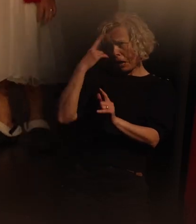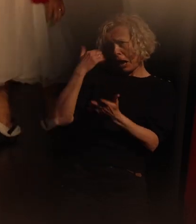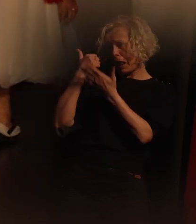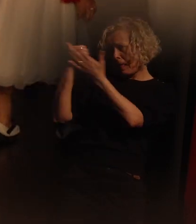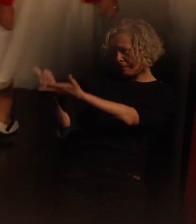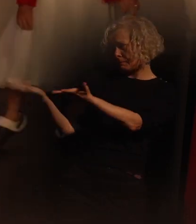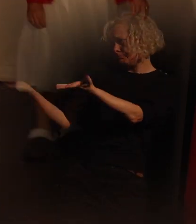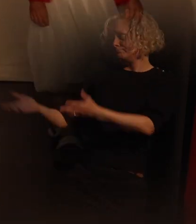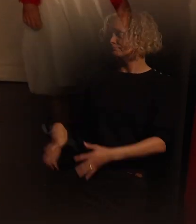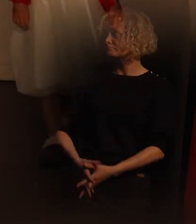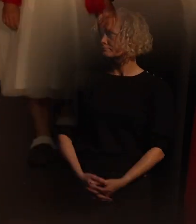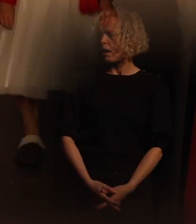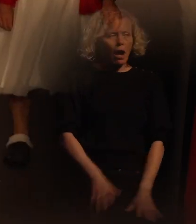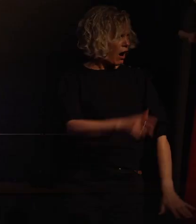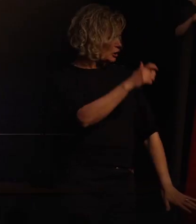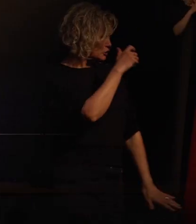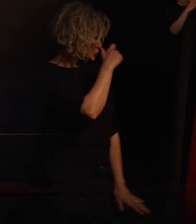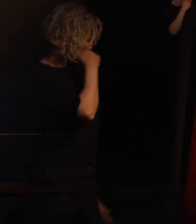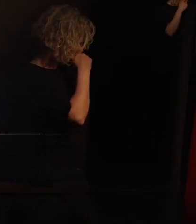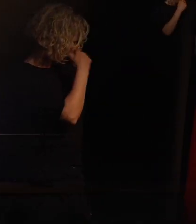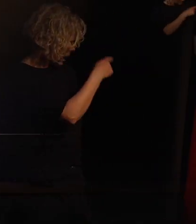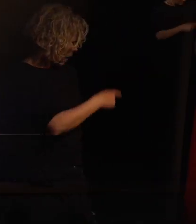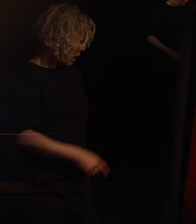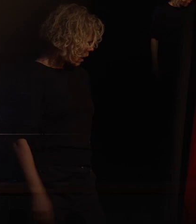you, darling.